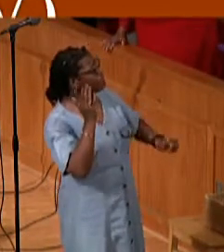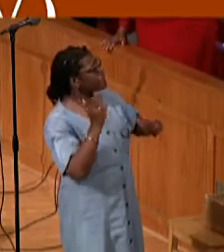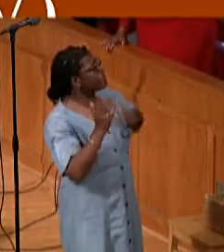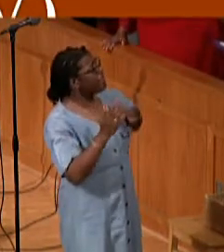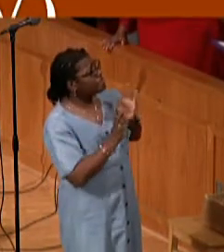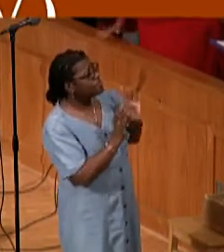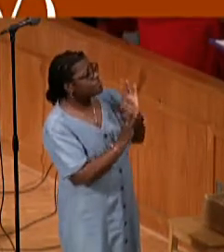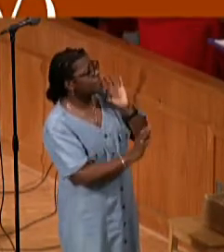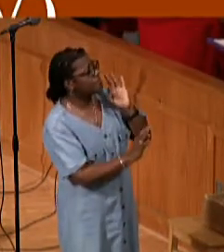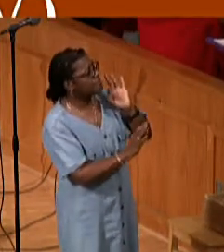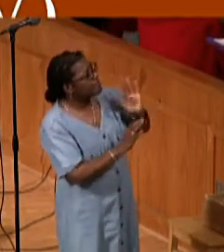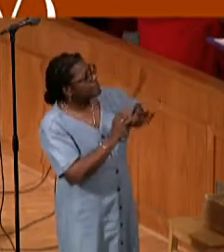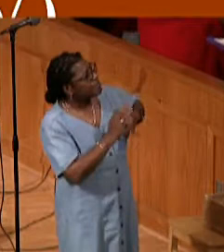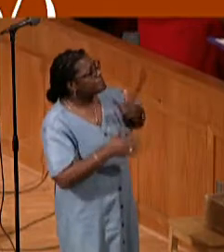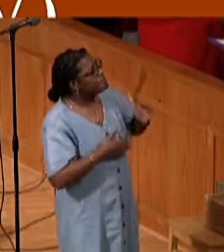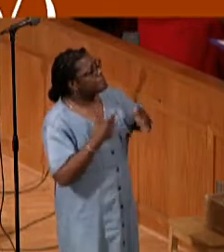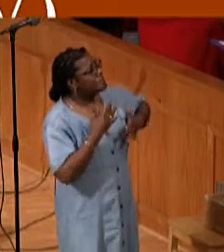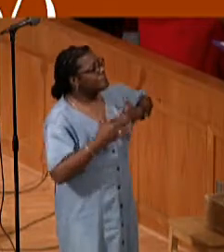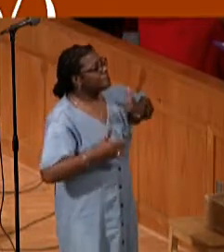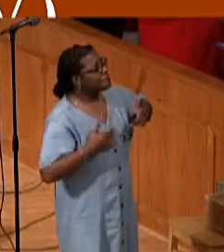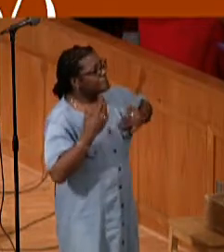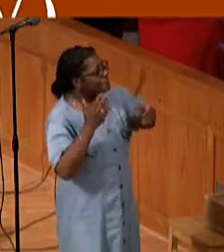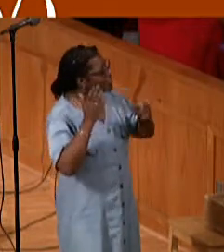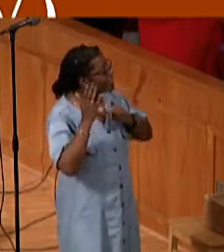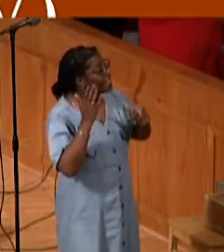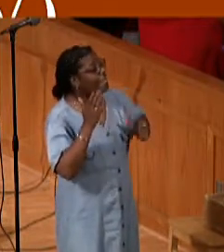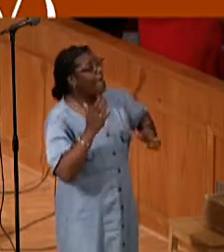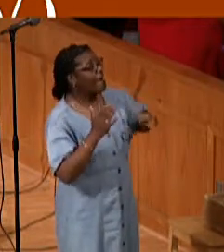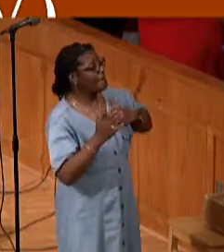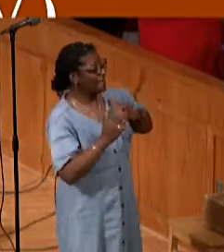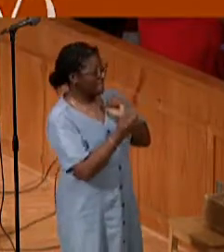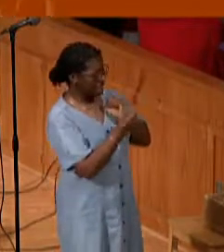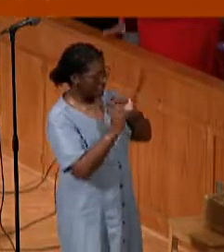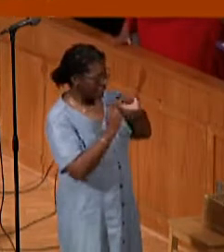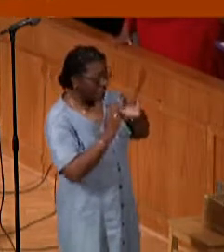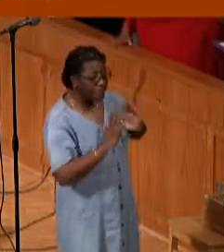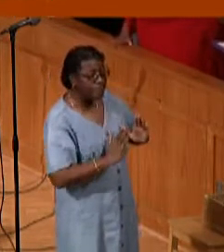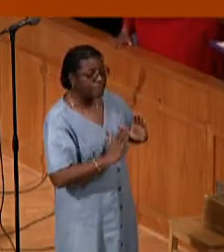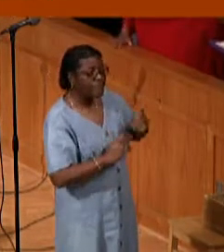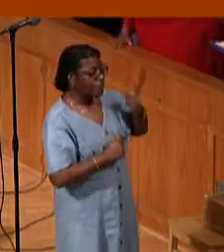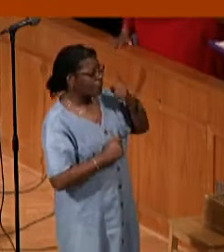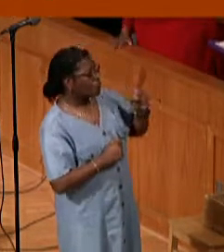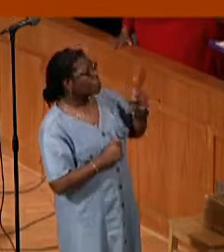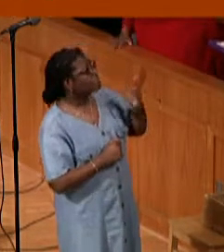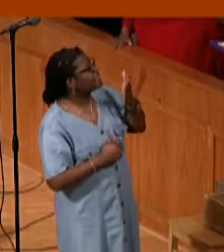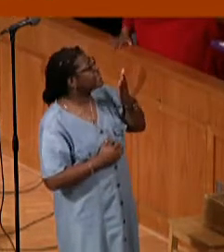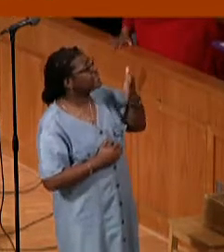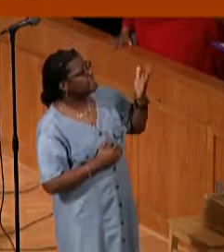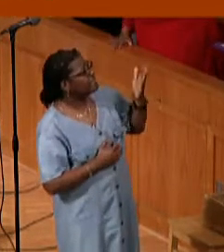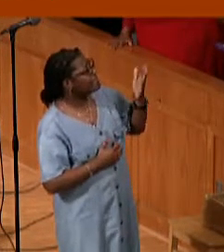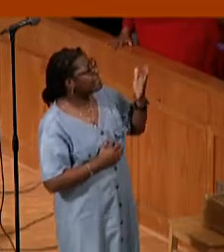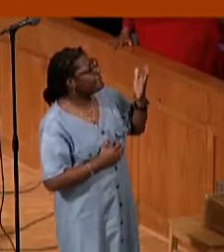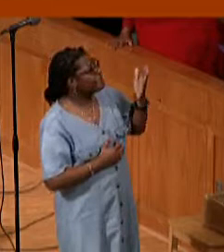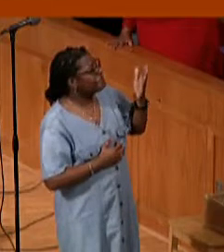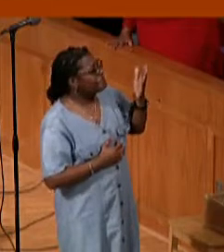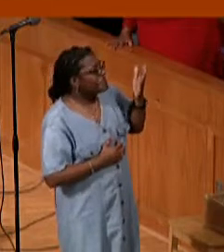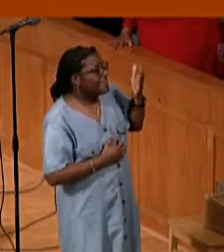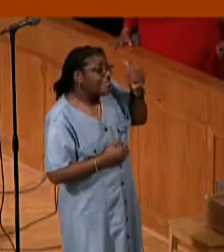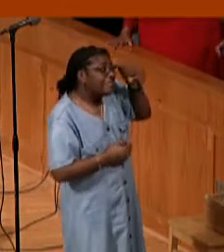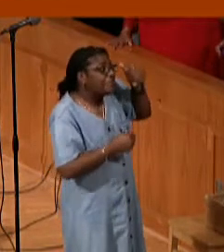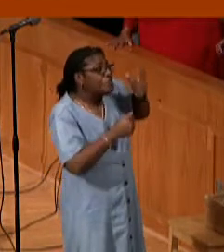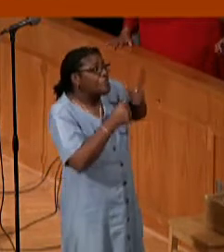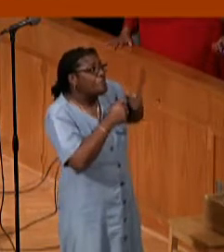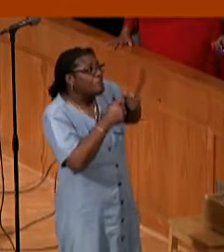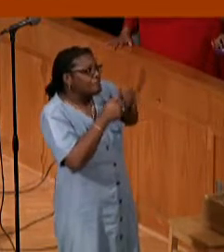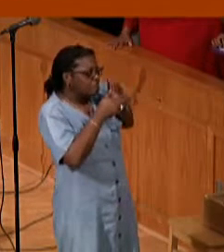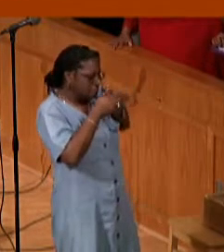my spirit rejoices in God my Savior. For he has been mindful of the humble